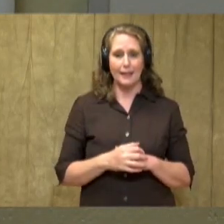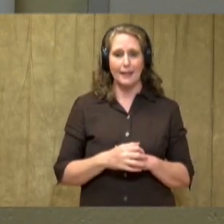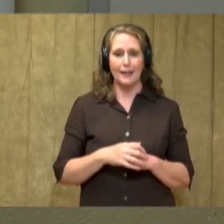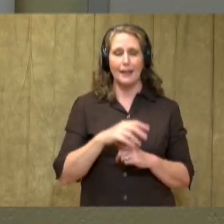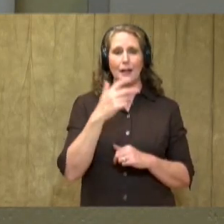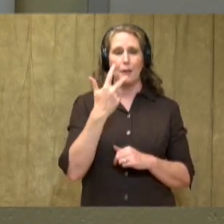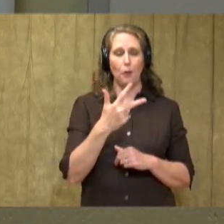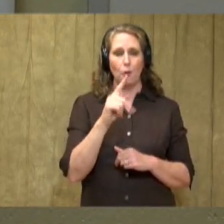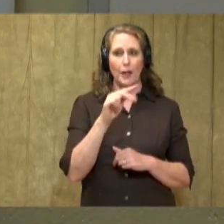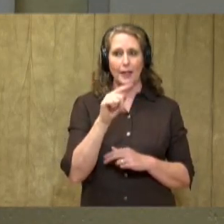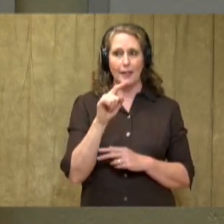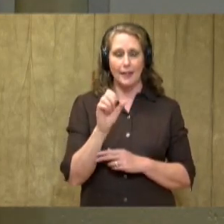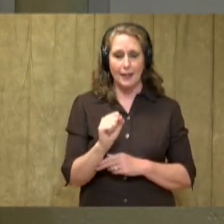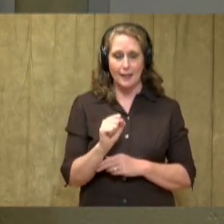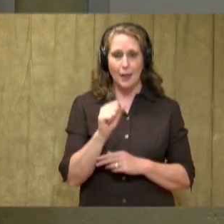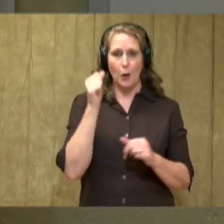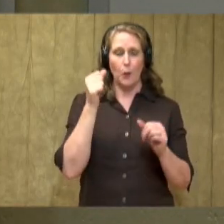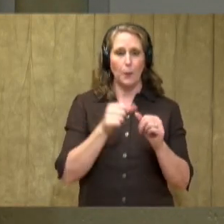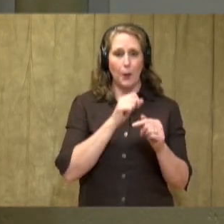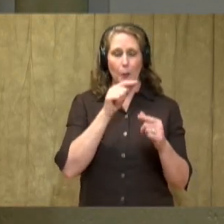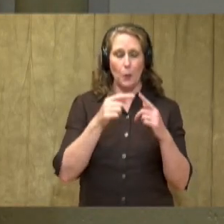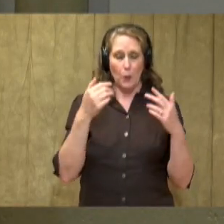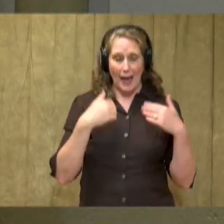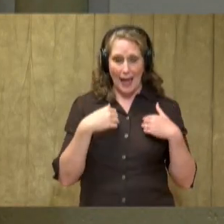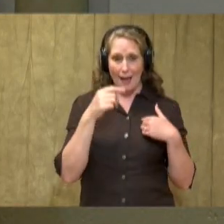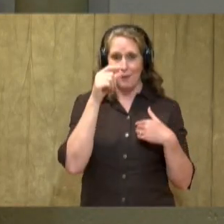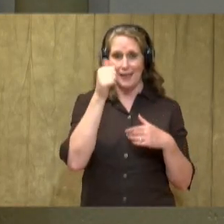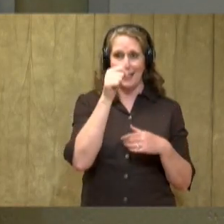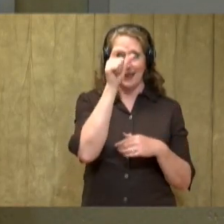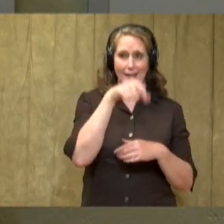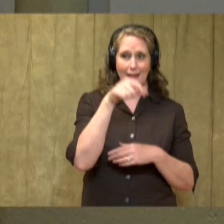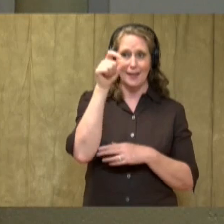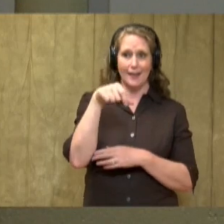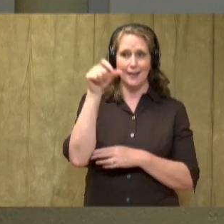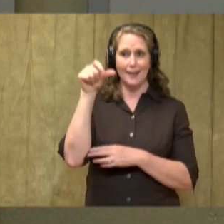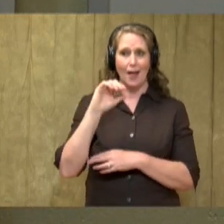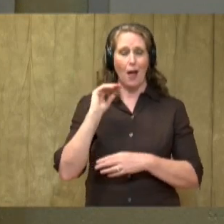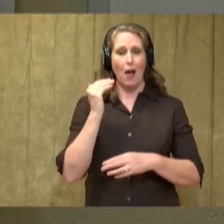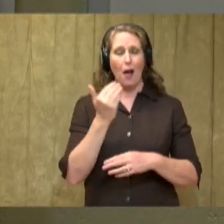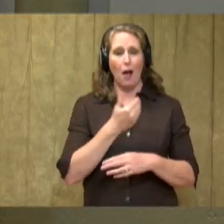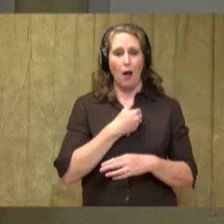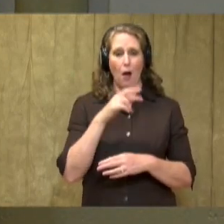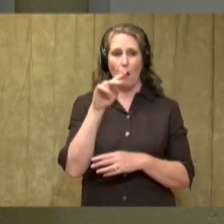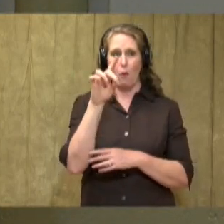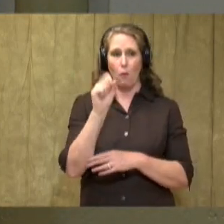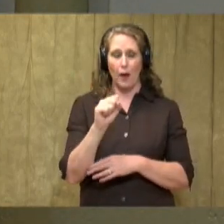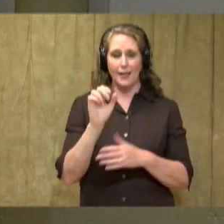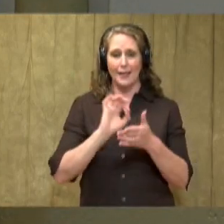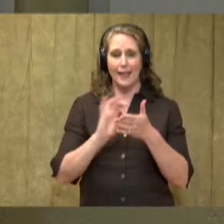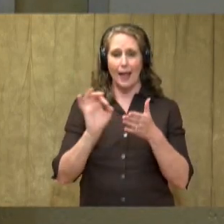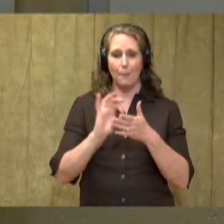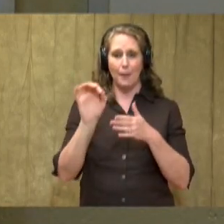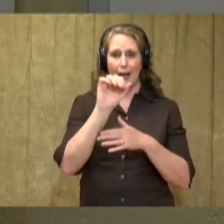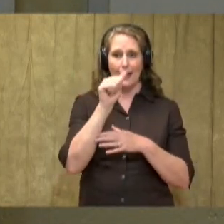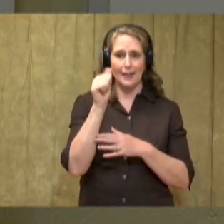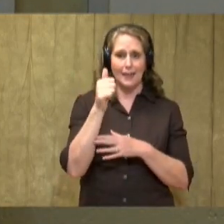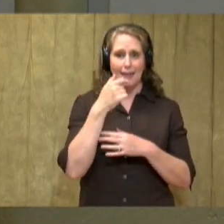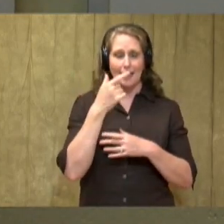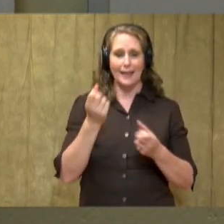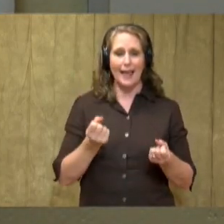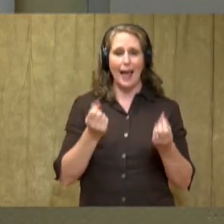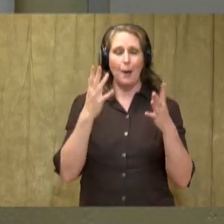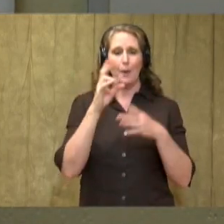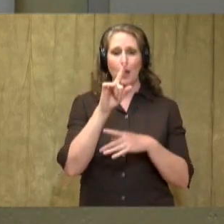3 tens. Remember, when we have tens, or rods, we count by tens to tell us how many